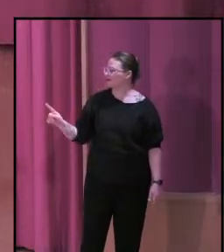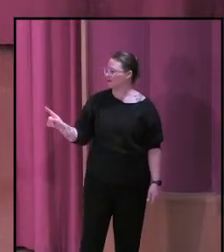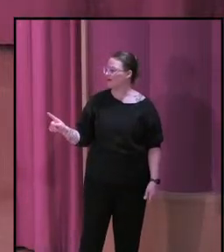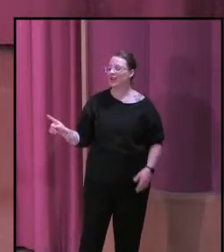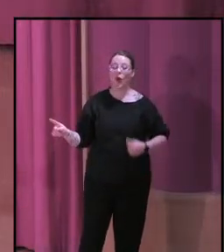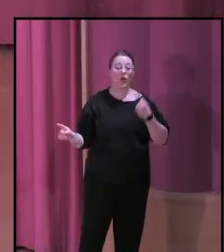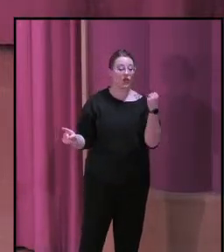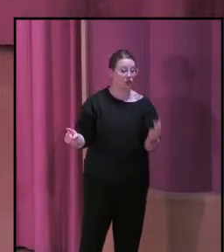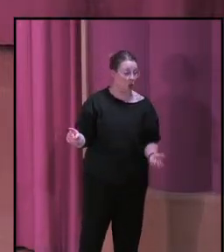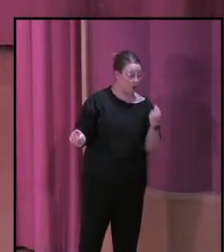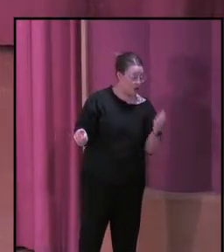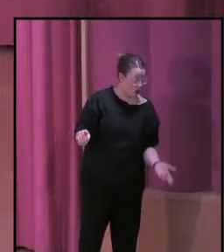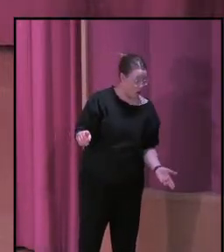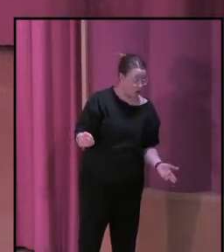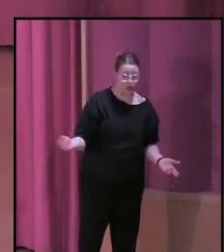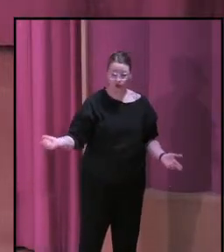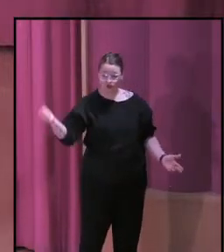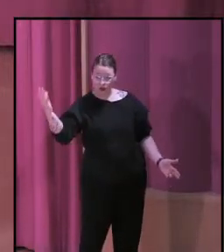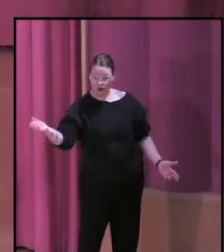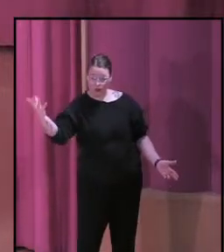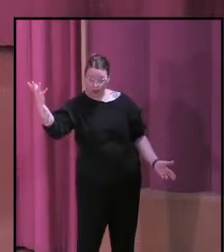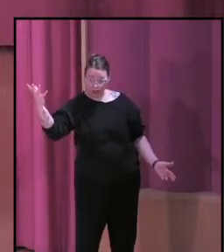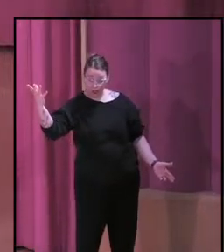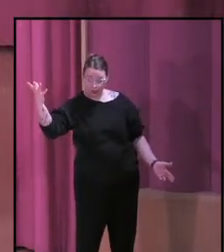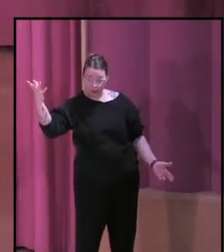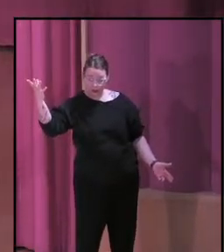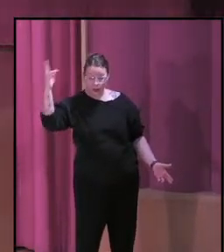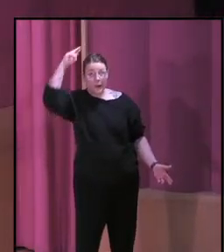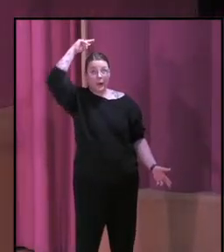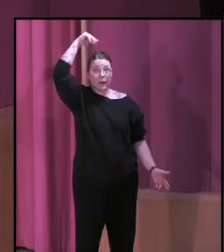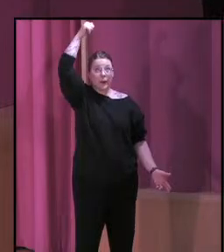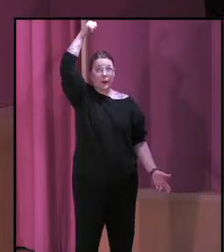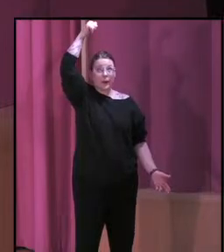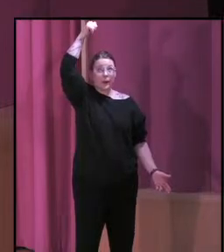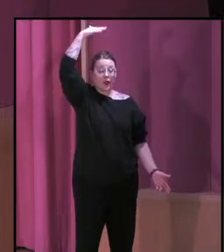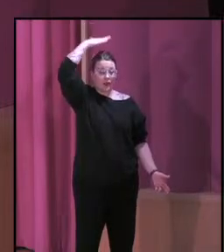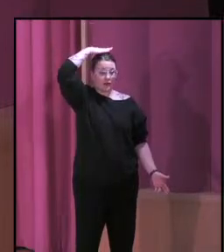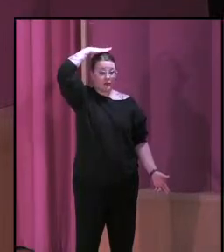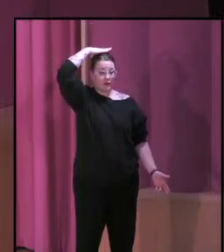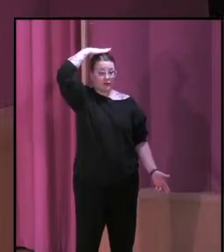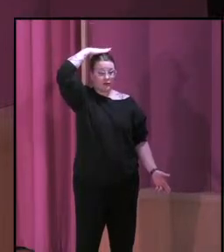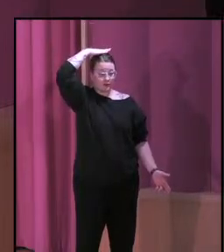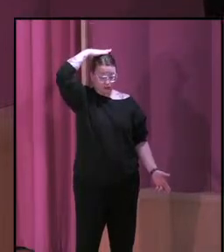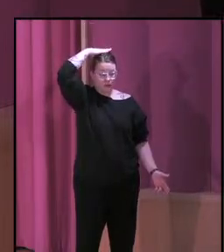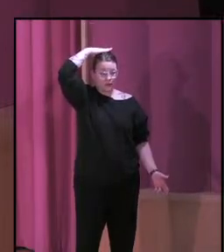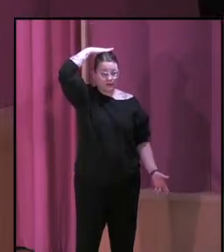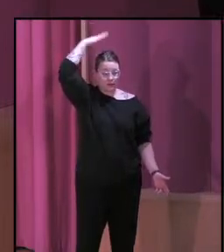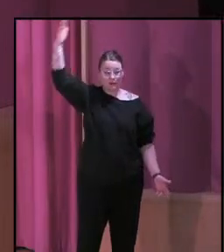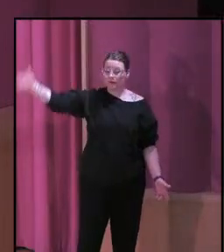the juggling balls in my right hand, the top spinning on top of the top hat.